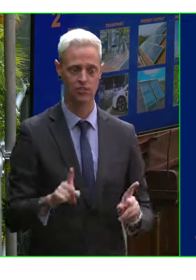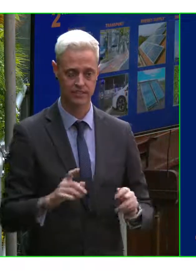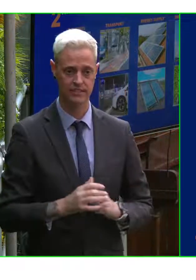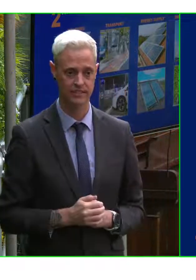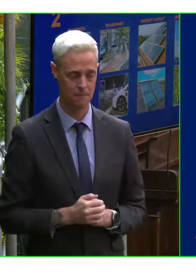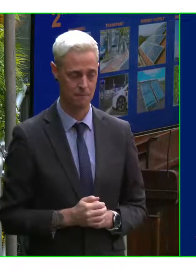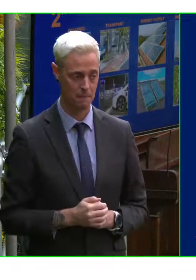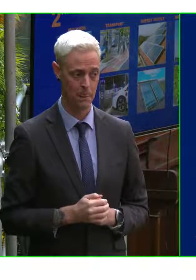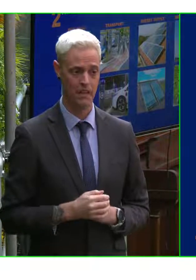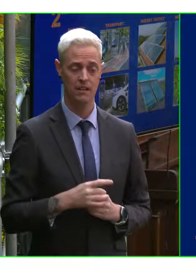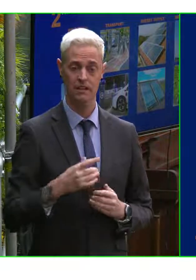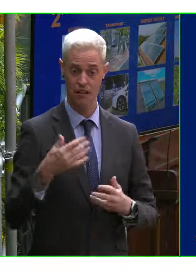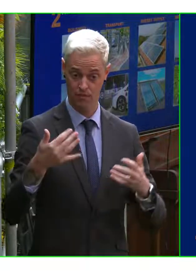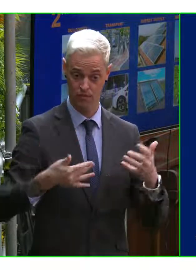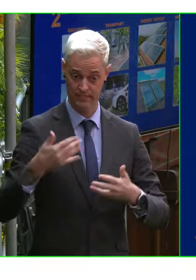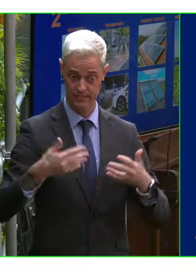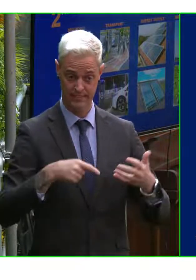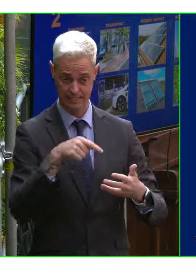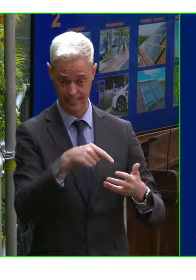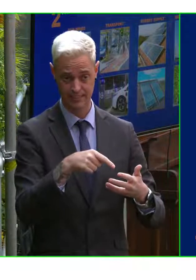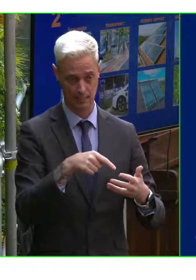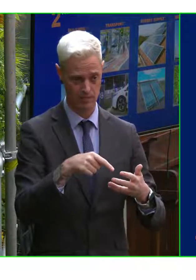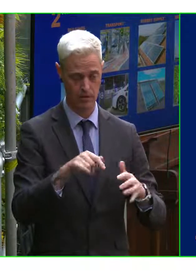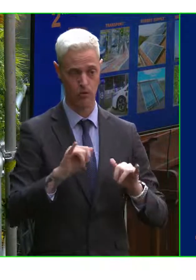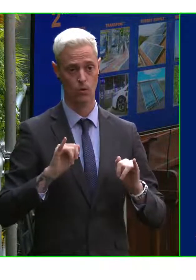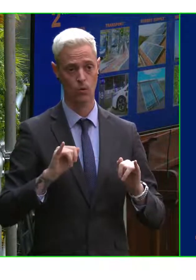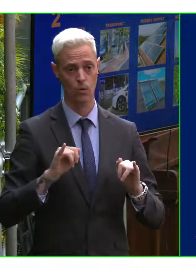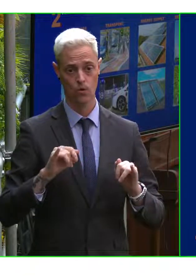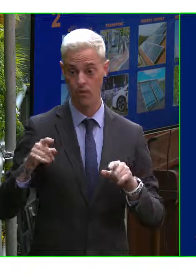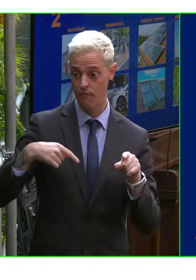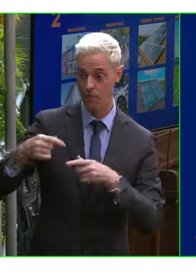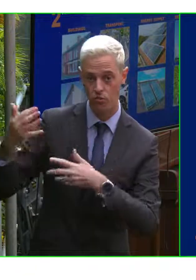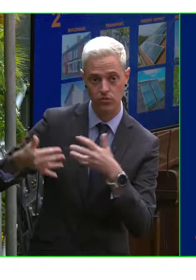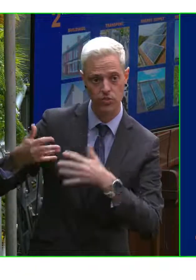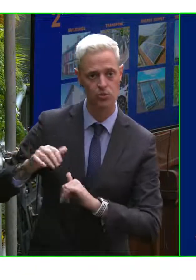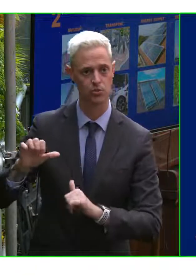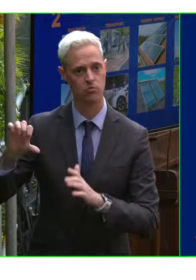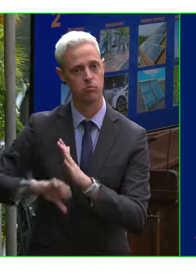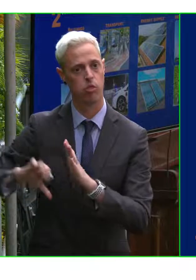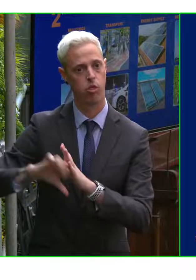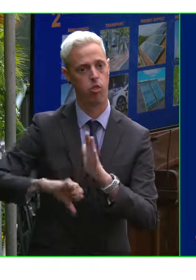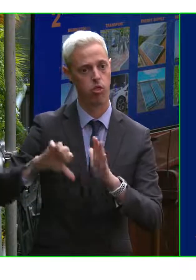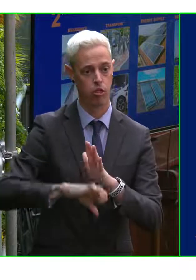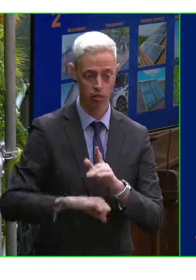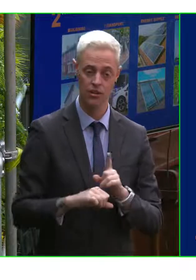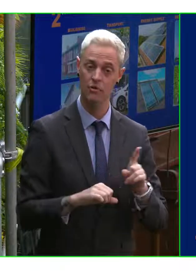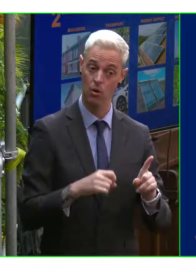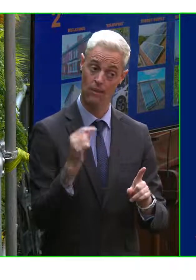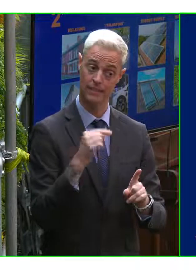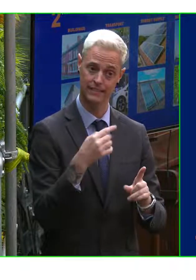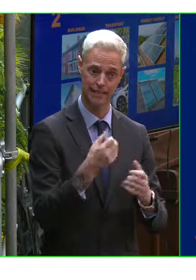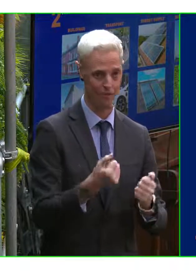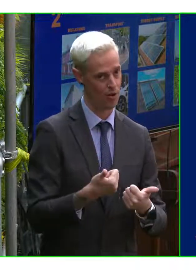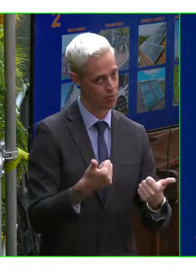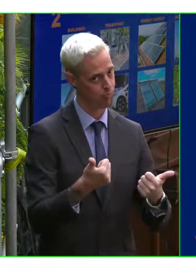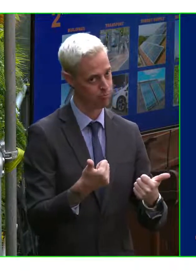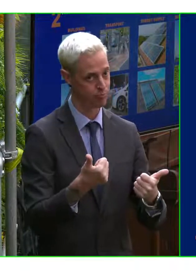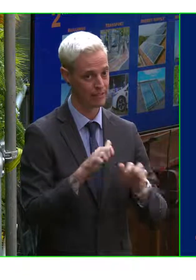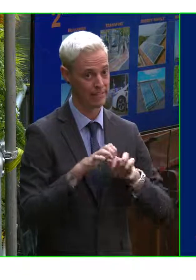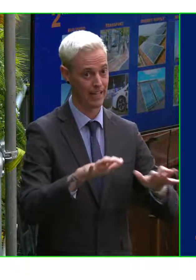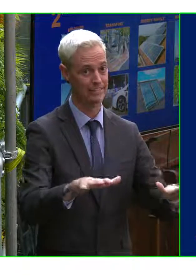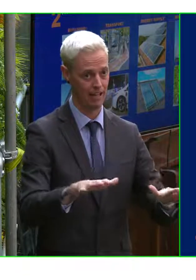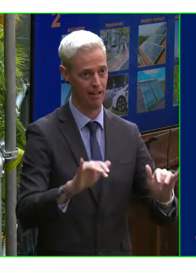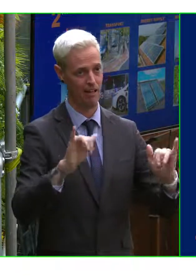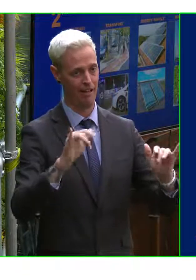the stats that Scatter gives are far more scary than some of the football results you might see on that one in particular. So it